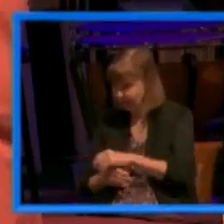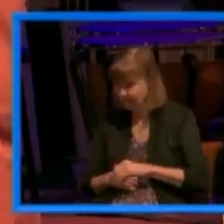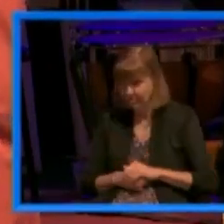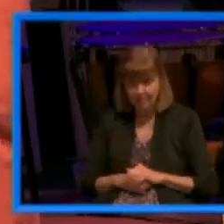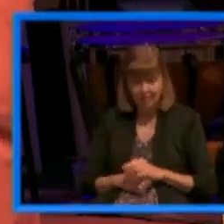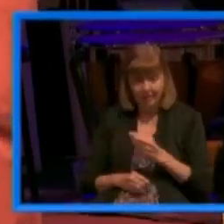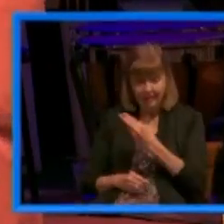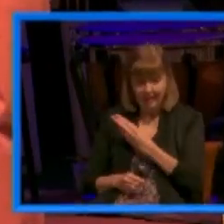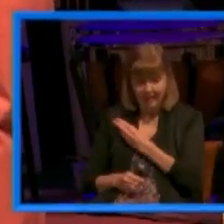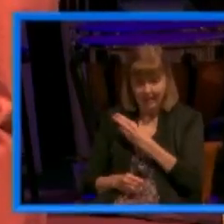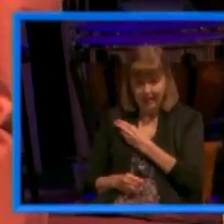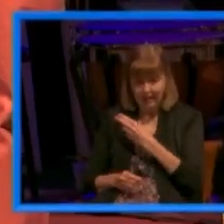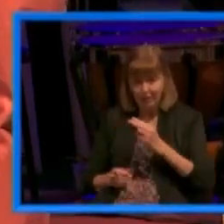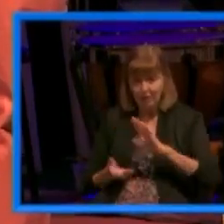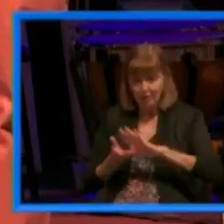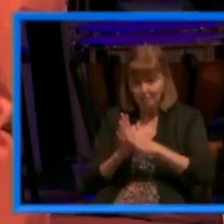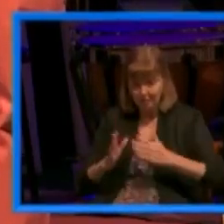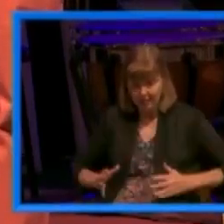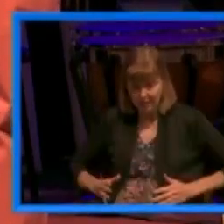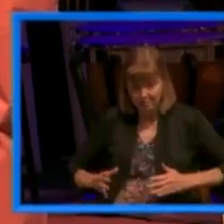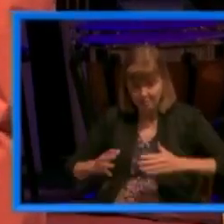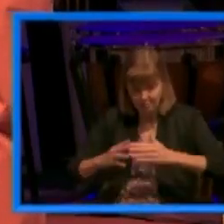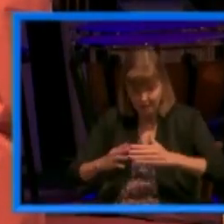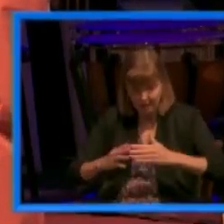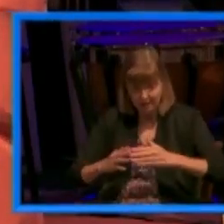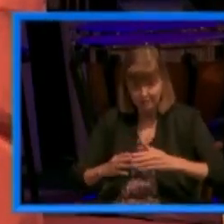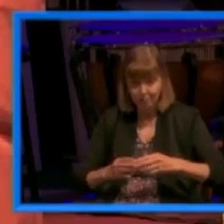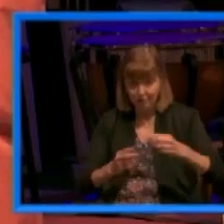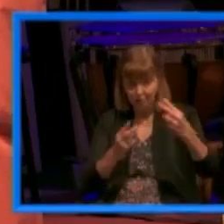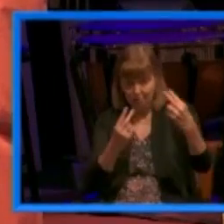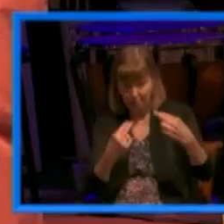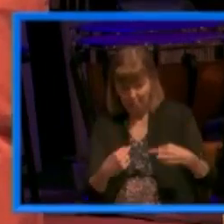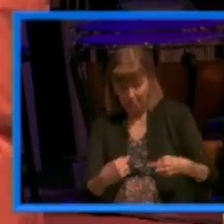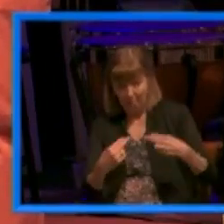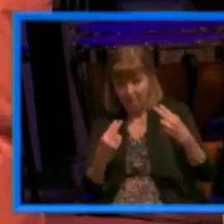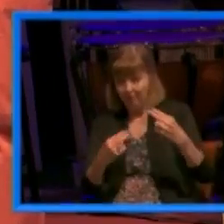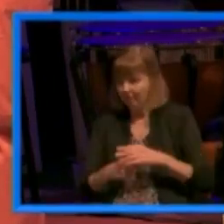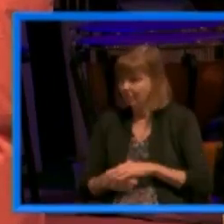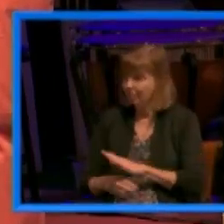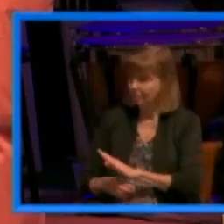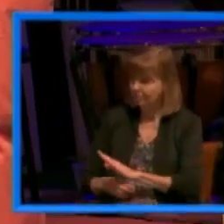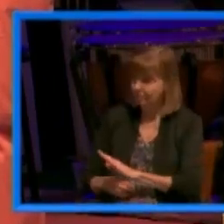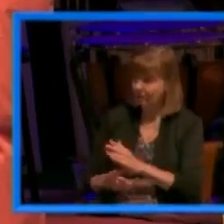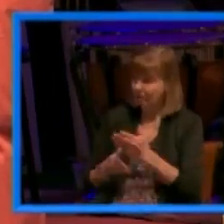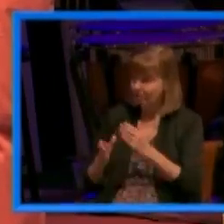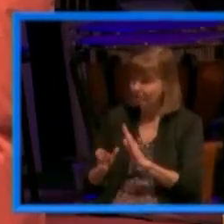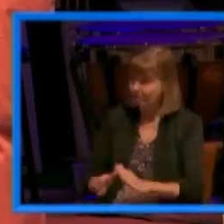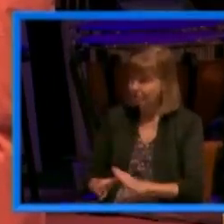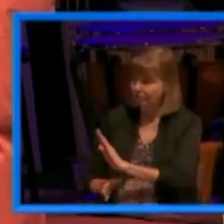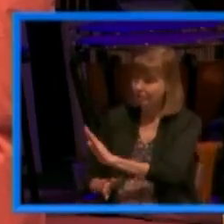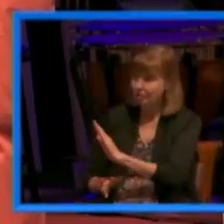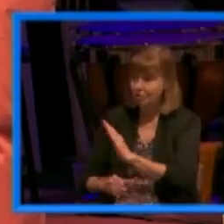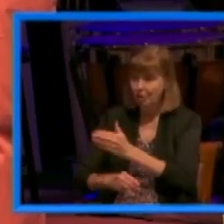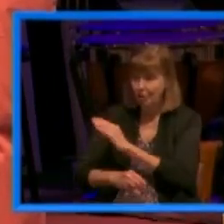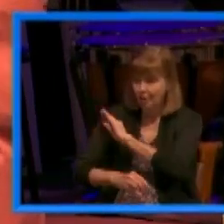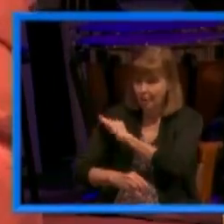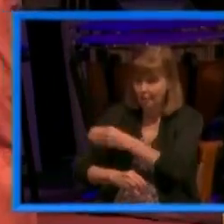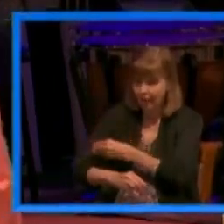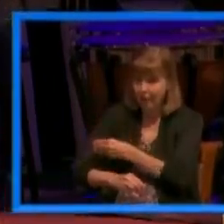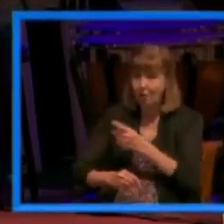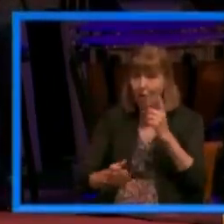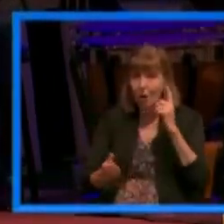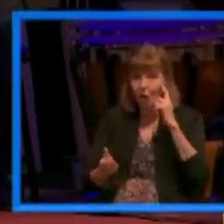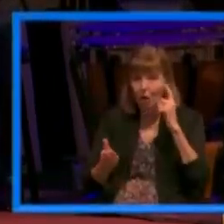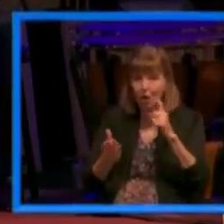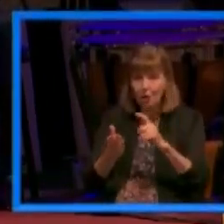the Lord judge between you.' Now look at verse 6. 'But Abram said to Sarah, Behold, your servant is in your power. And notice what she does. She dealt harshly with him. You know what they should